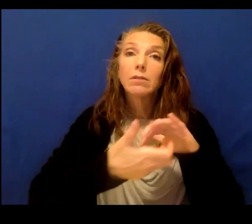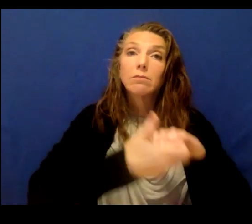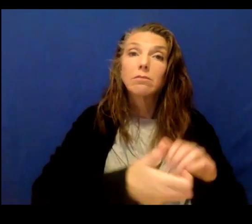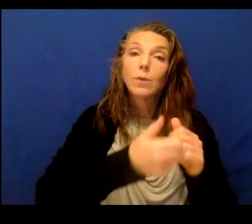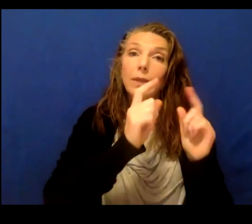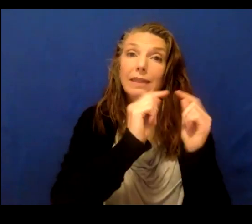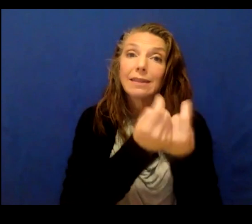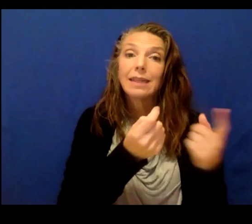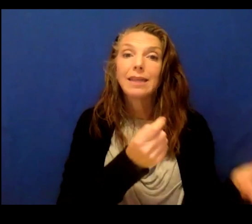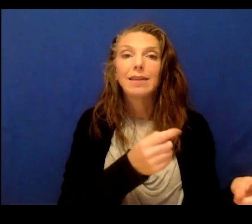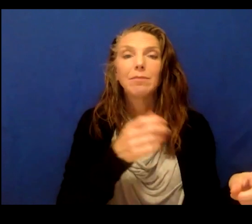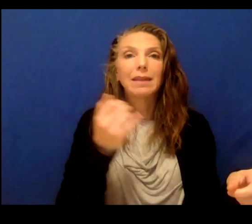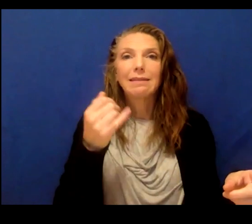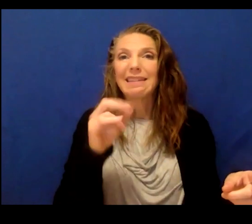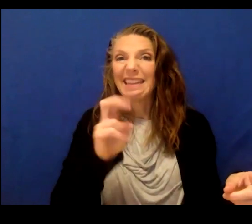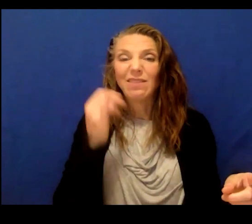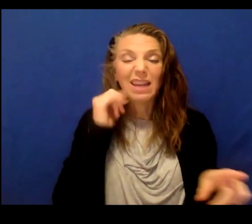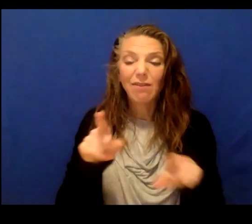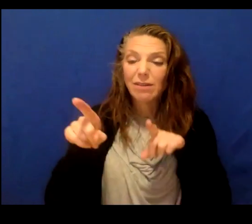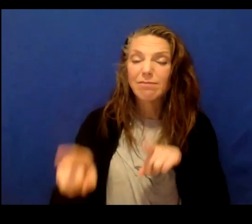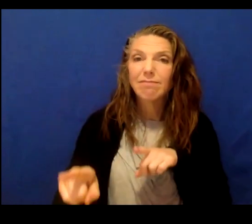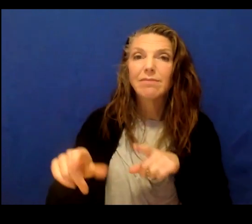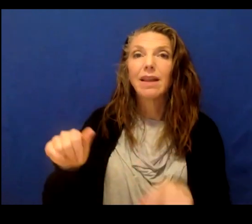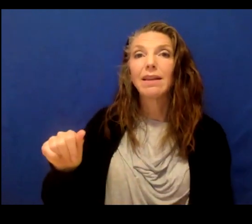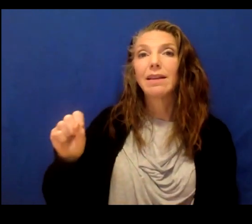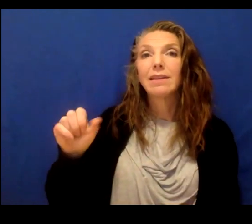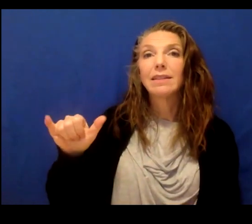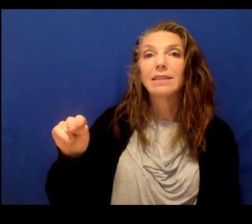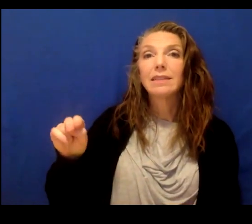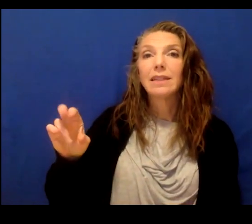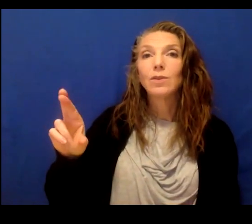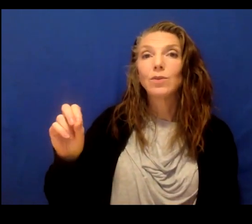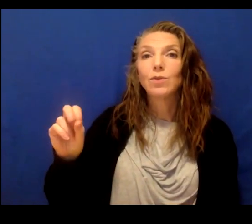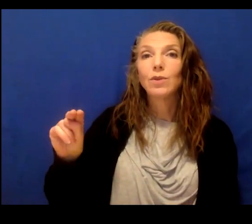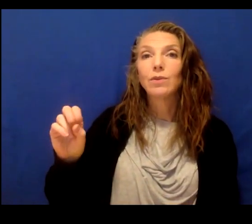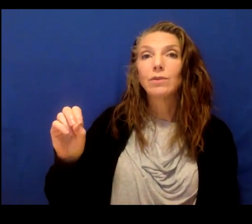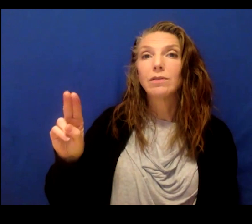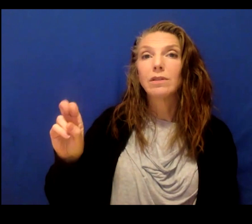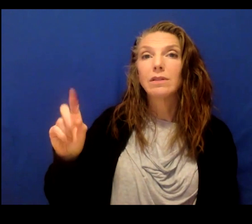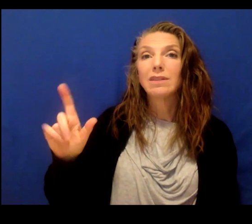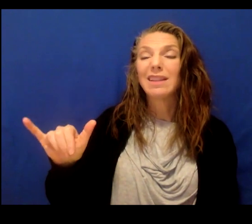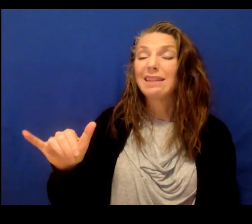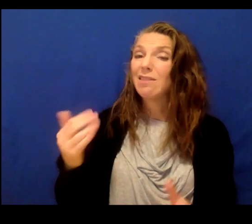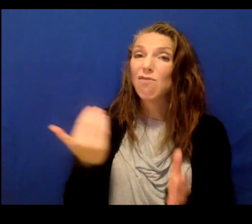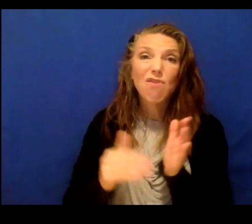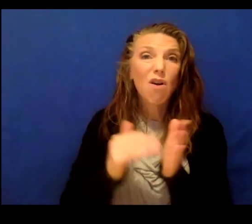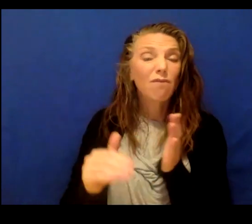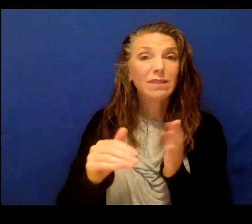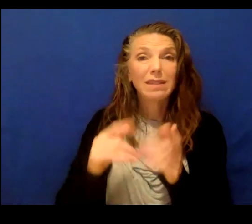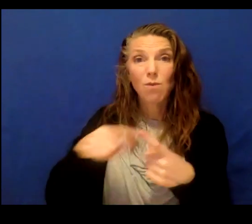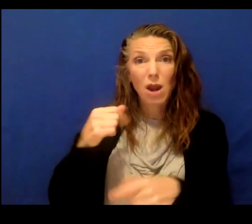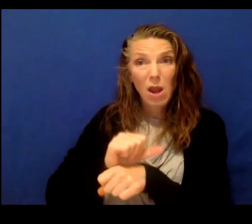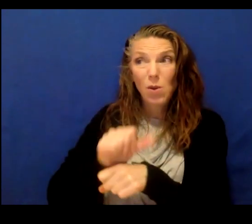team, even asynchronously. Oftentimes, we didn't have time to collaborate as a team when I was working at